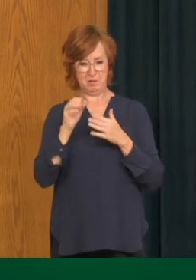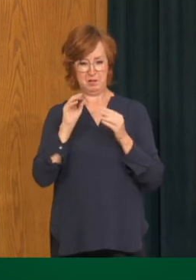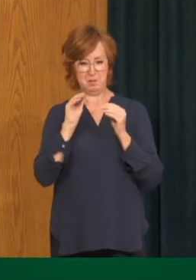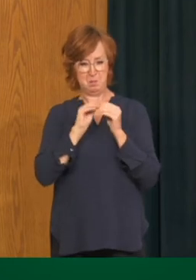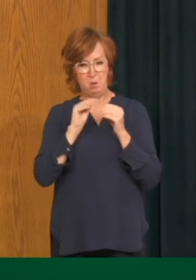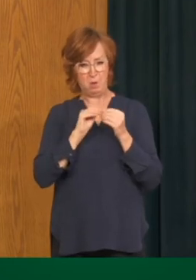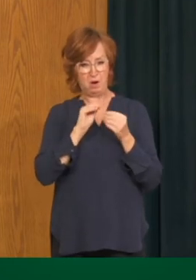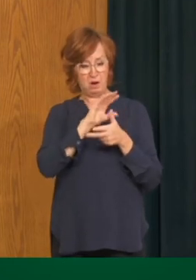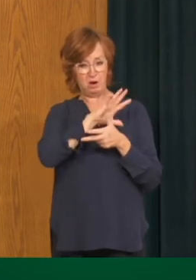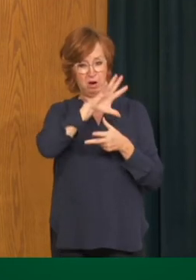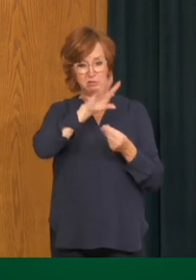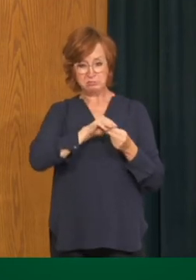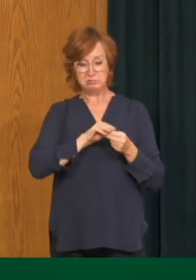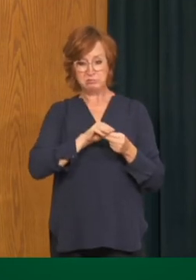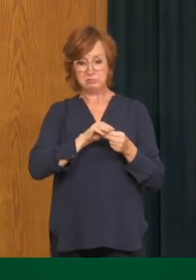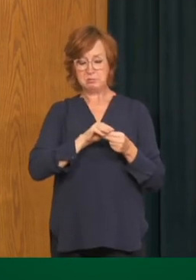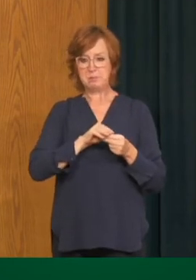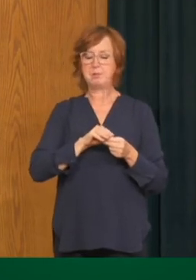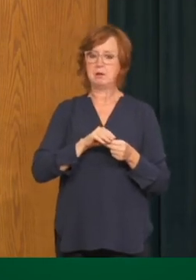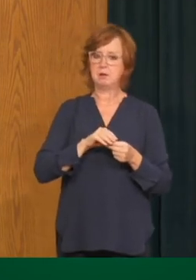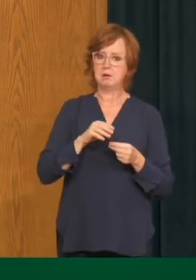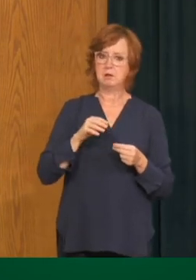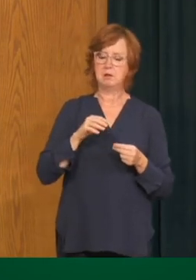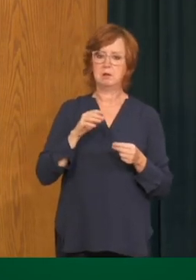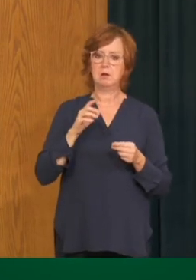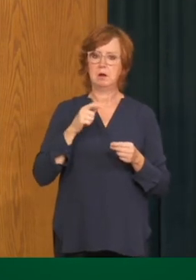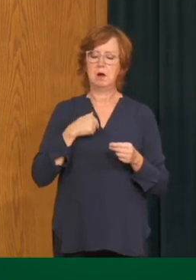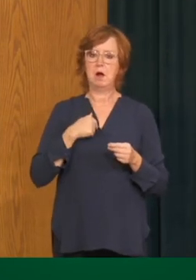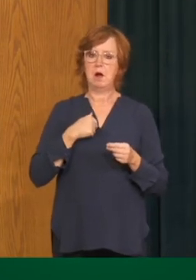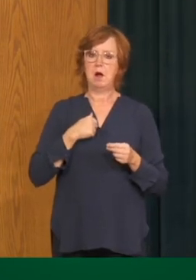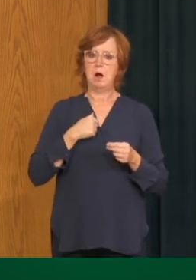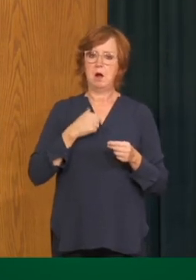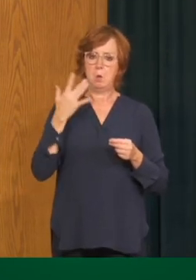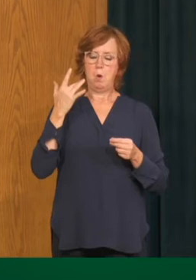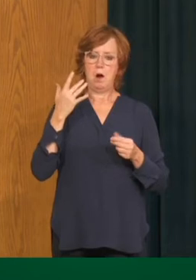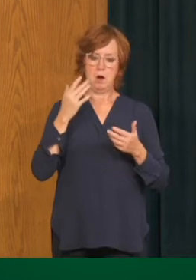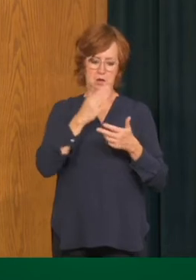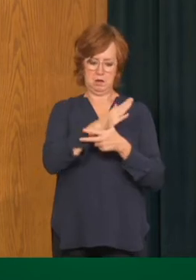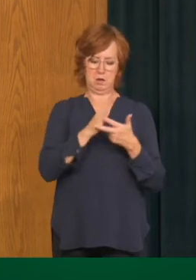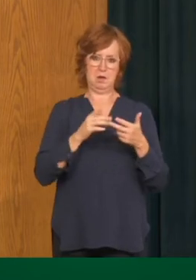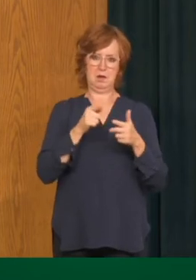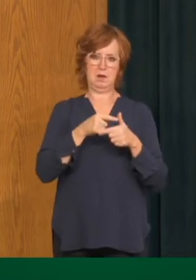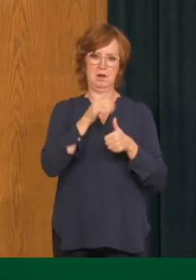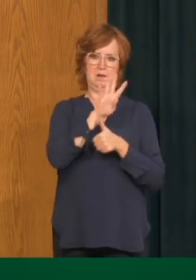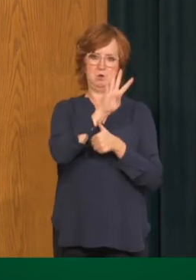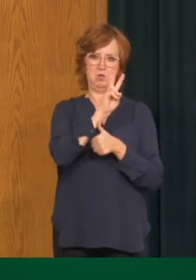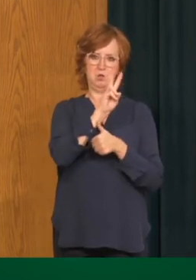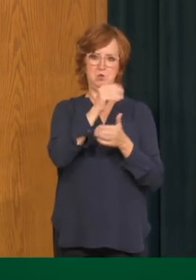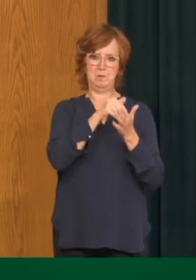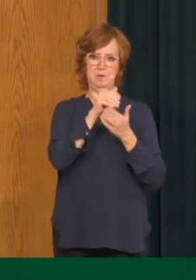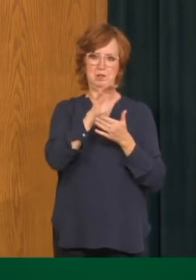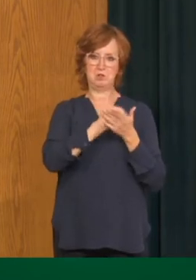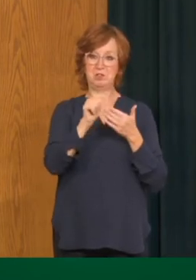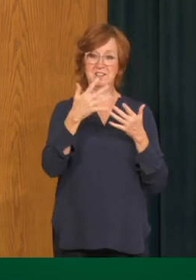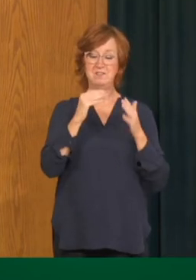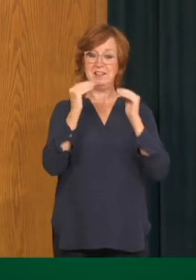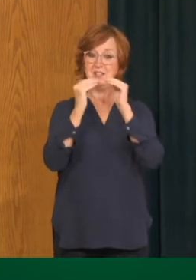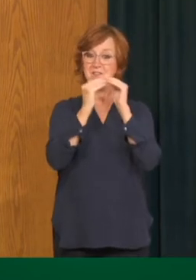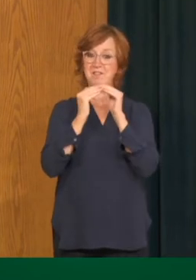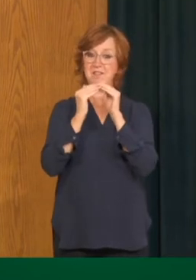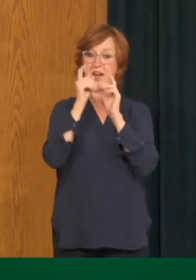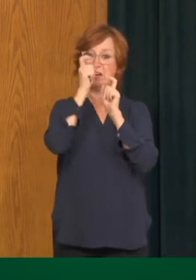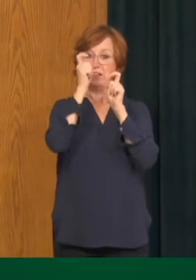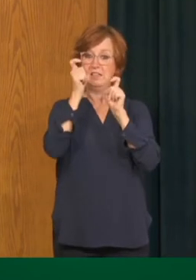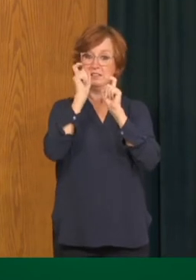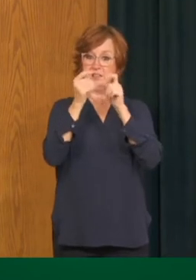in savings may not be entirely distributed equitably among our 27 school divisions here in the province. And so if we have a school division